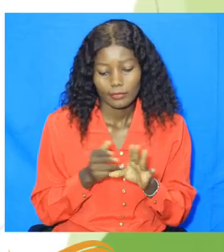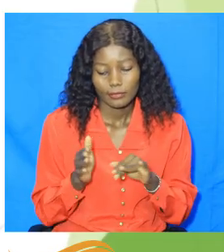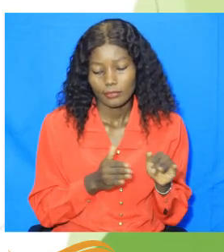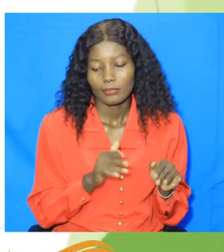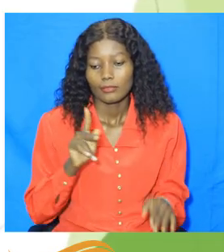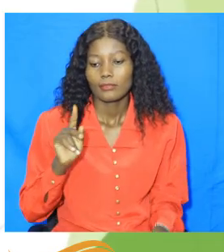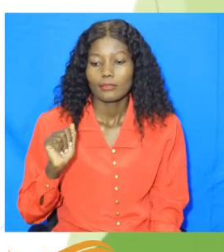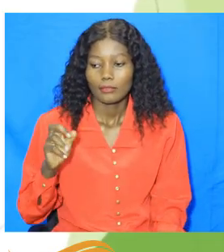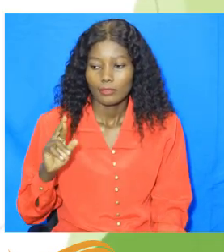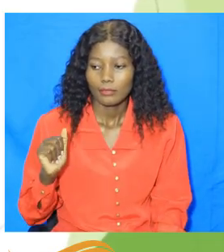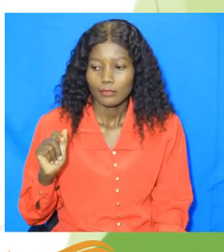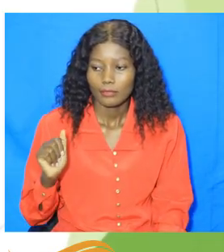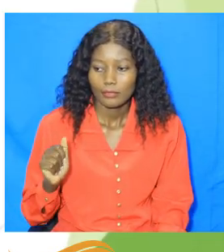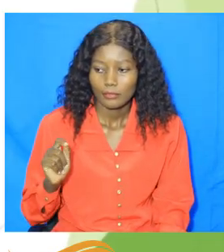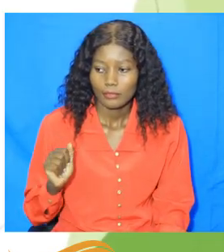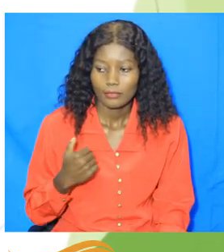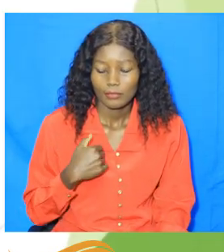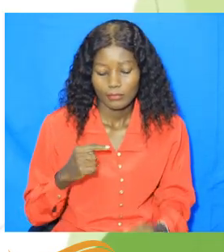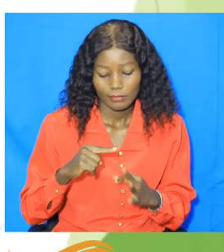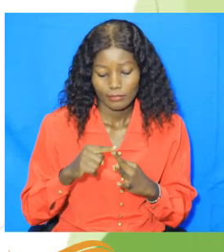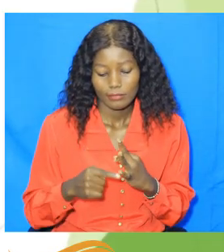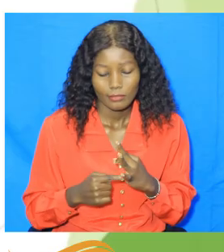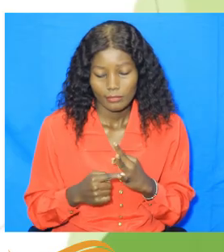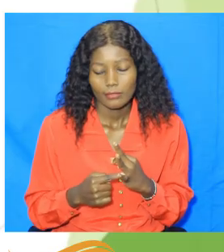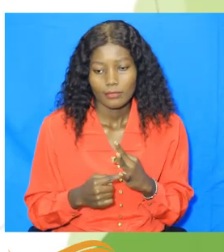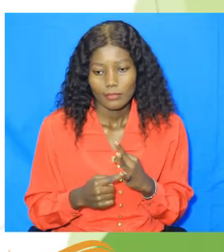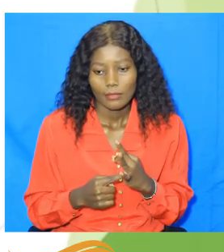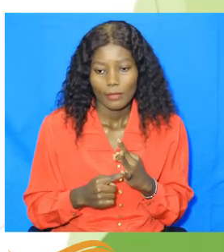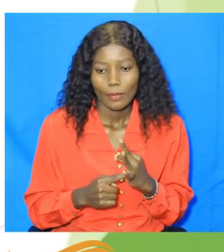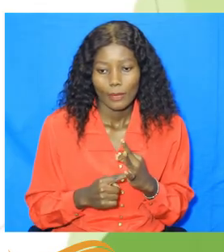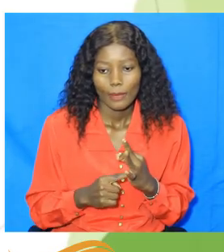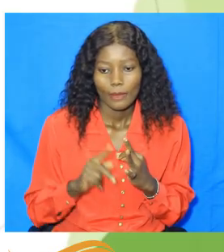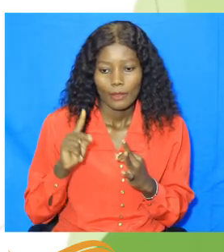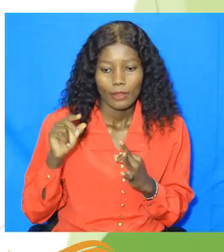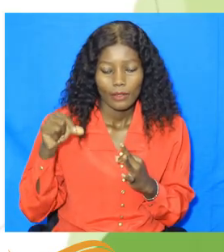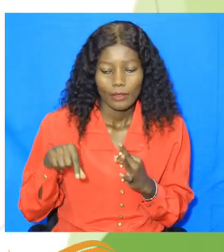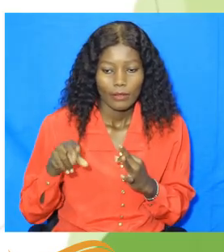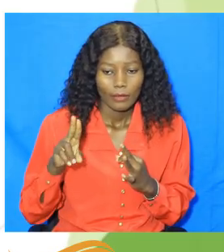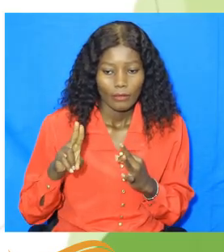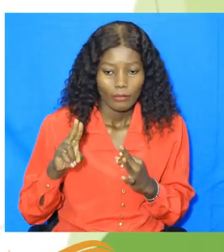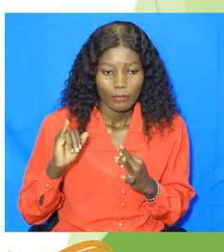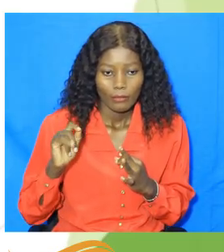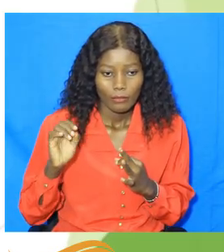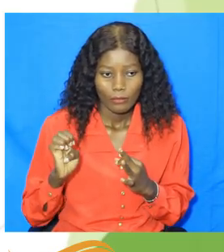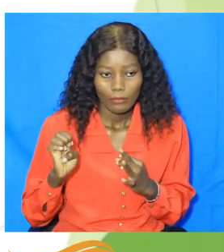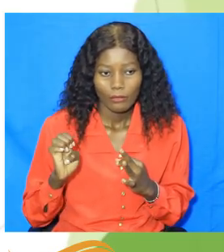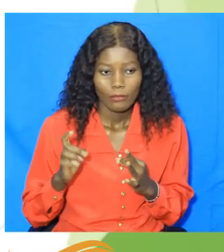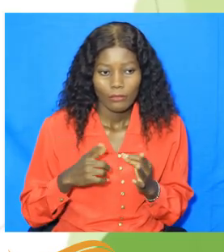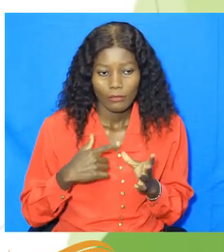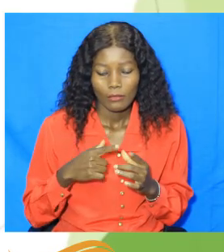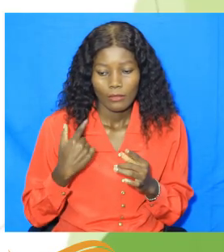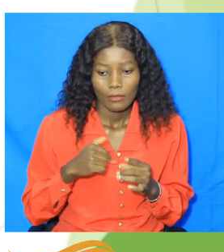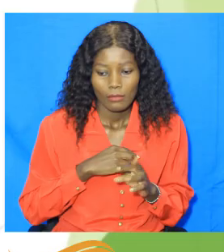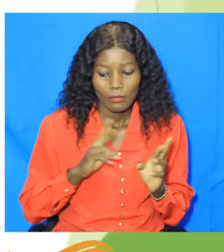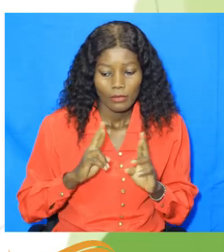karate has three components: the kihon, which makes the kata and the kumite, and you've already done the kata part of